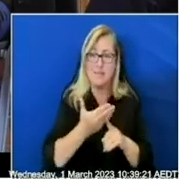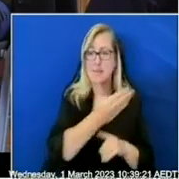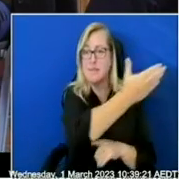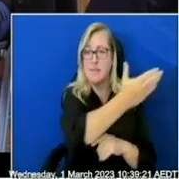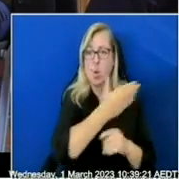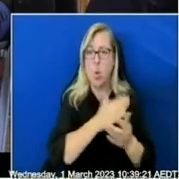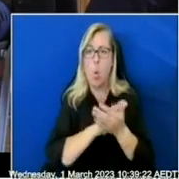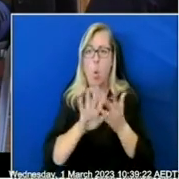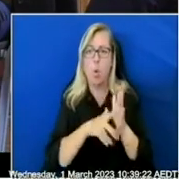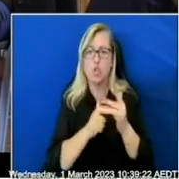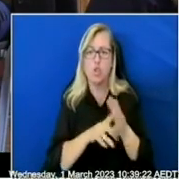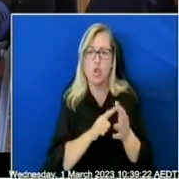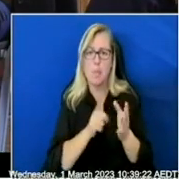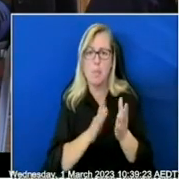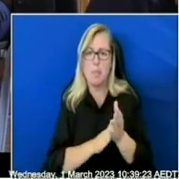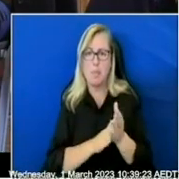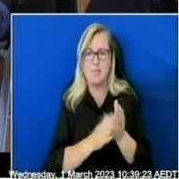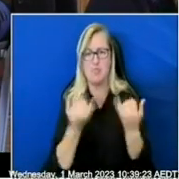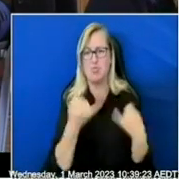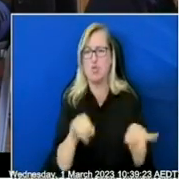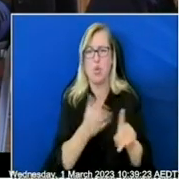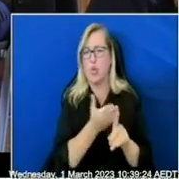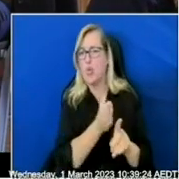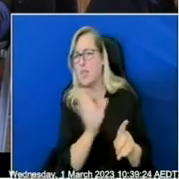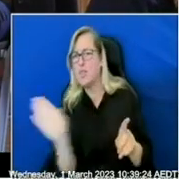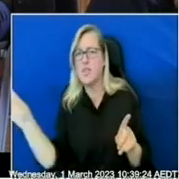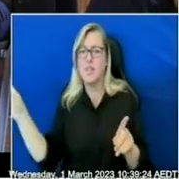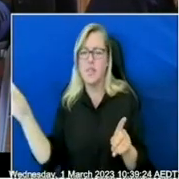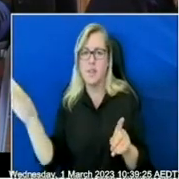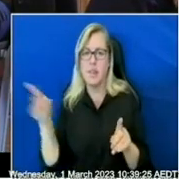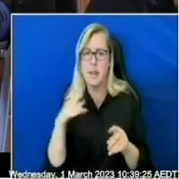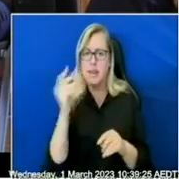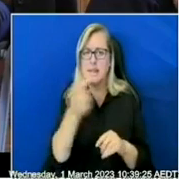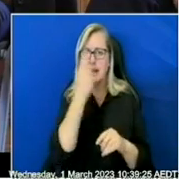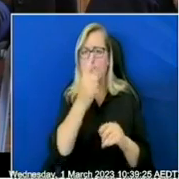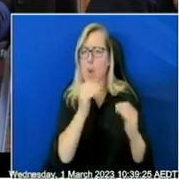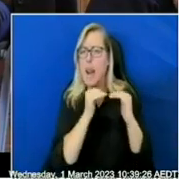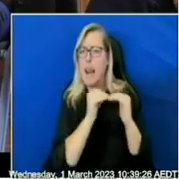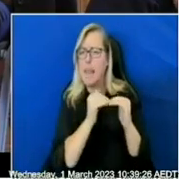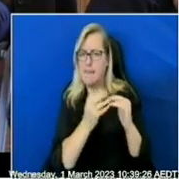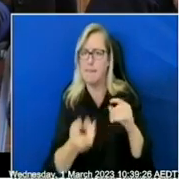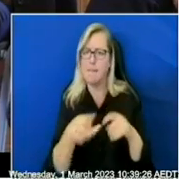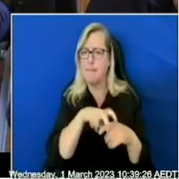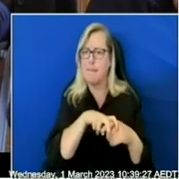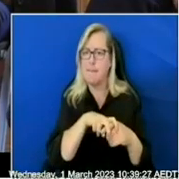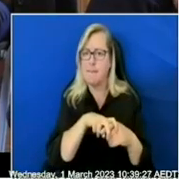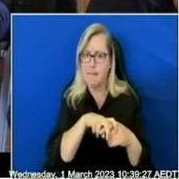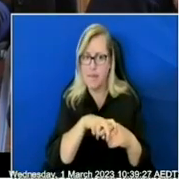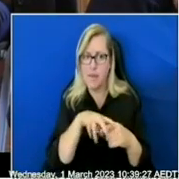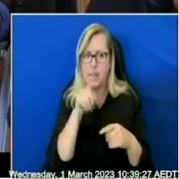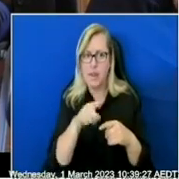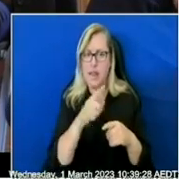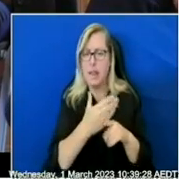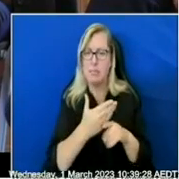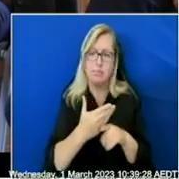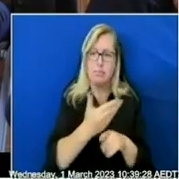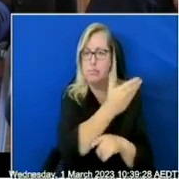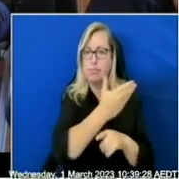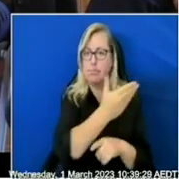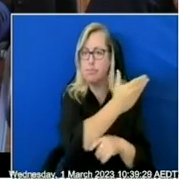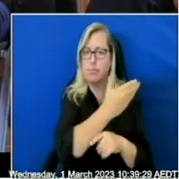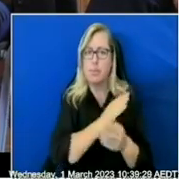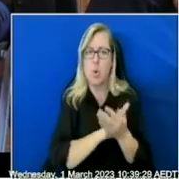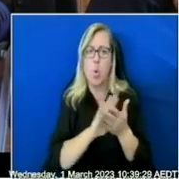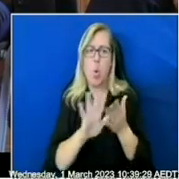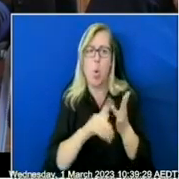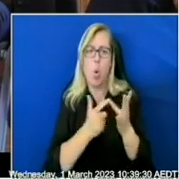something. Someone gave them a lift, though, and they... She hitchhiked up towards Horsham because, you know, how got the Henty Highway coming down here. Mm. She got